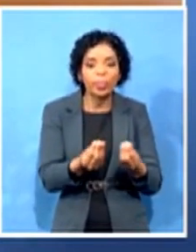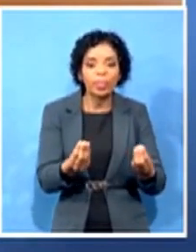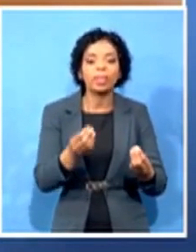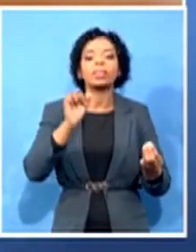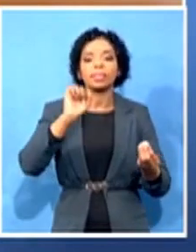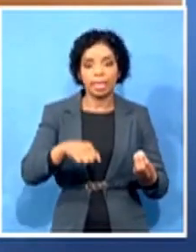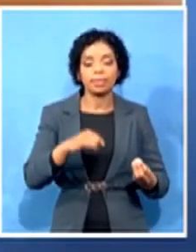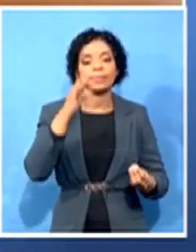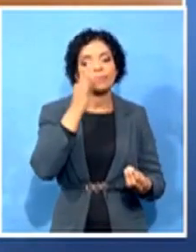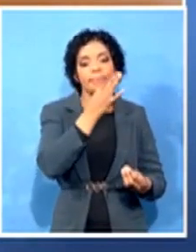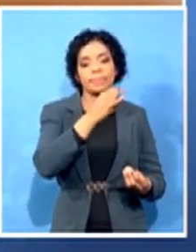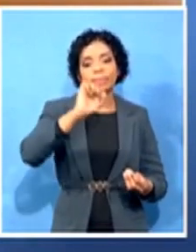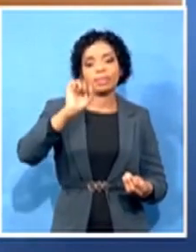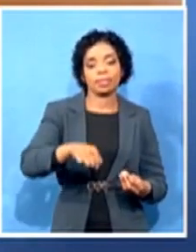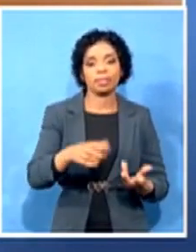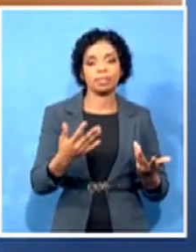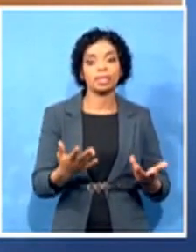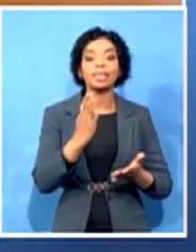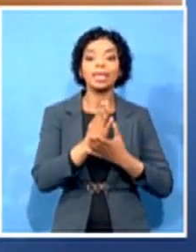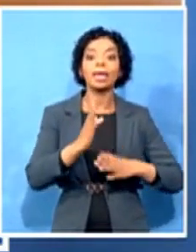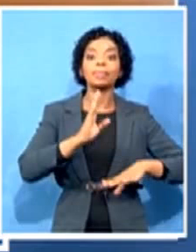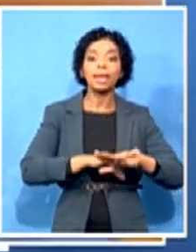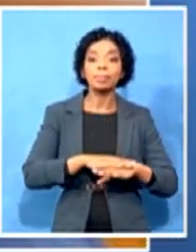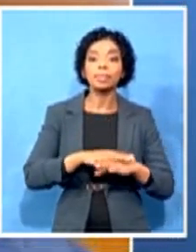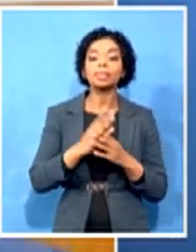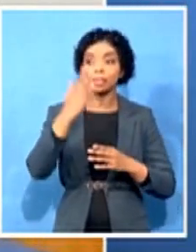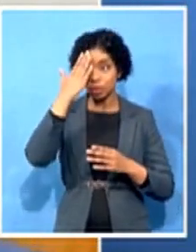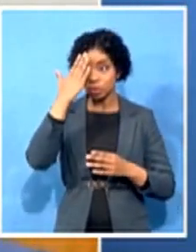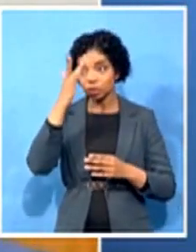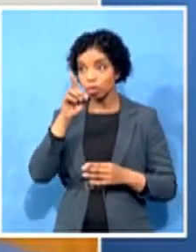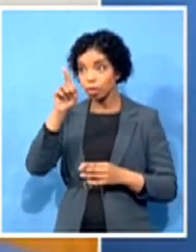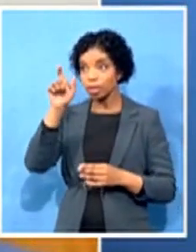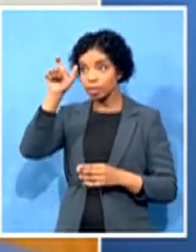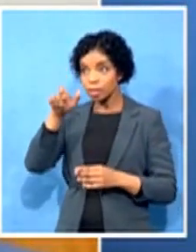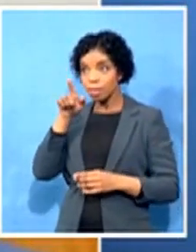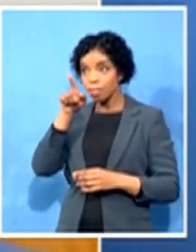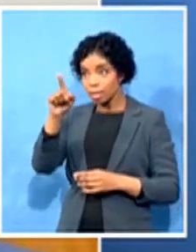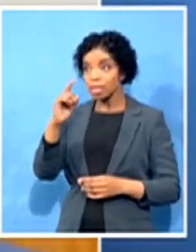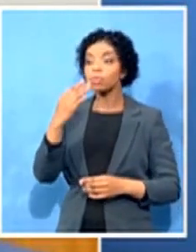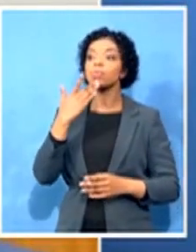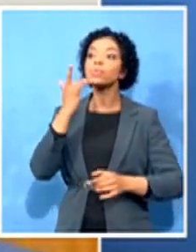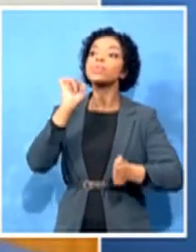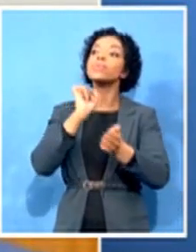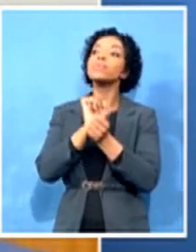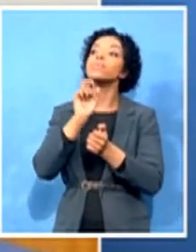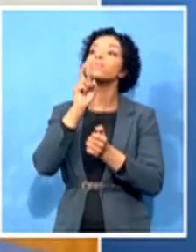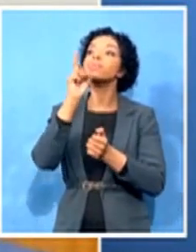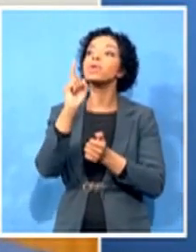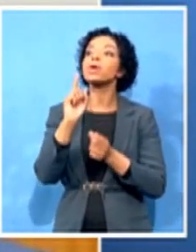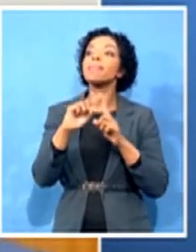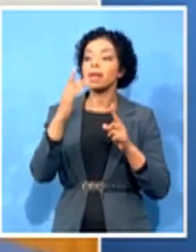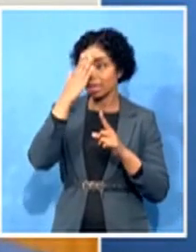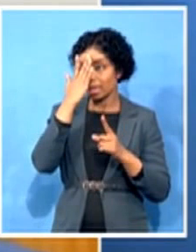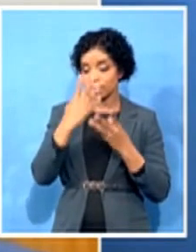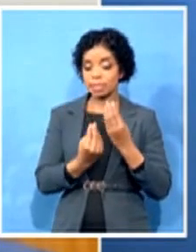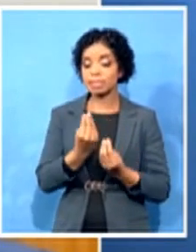if they know who's the accused, then they might track it down to the minor. So in those instances, they will say, keep both of the